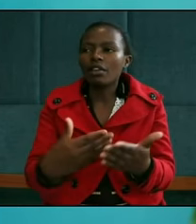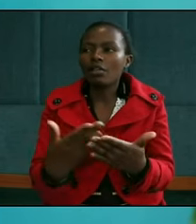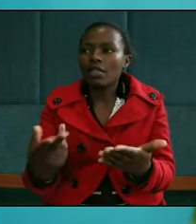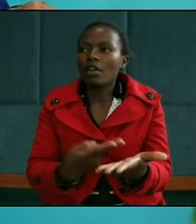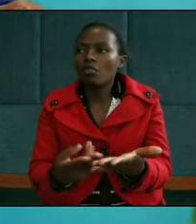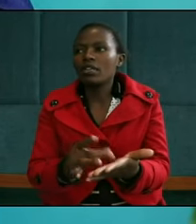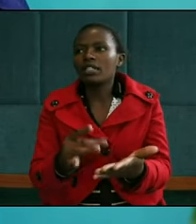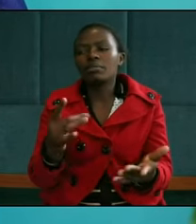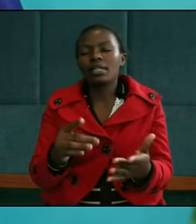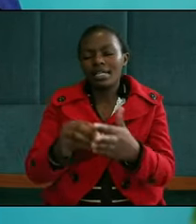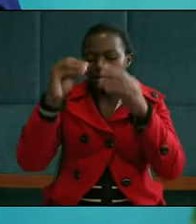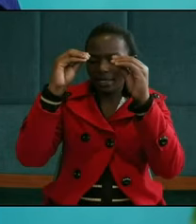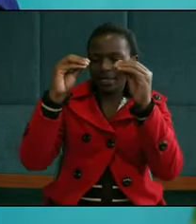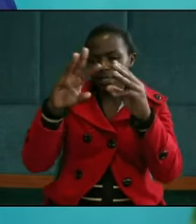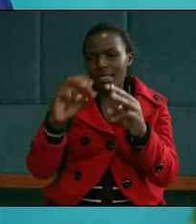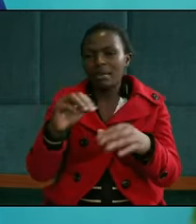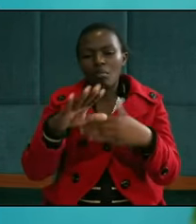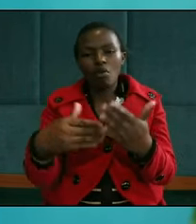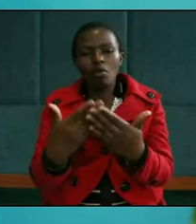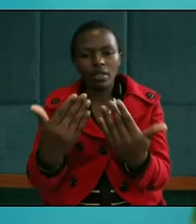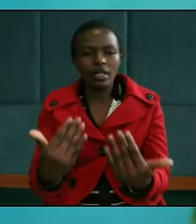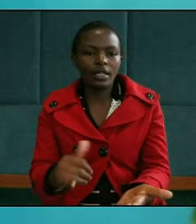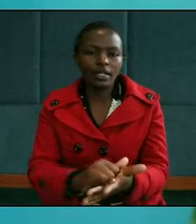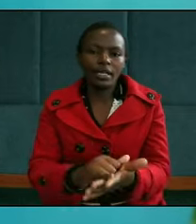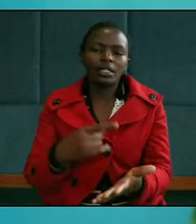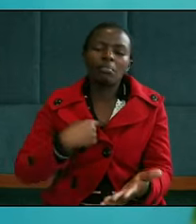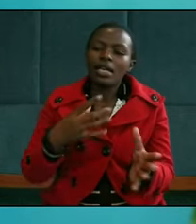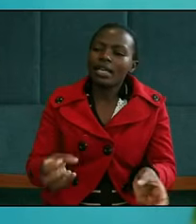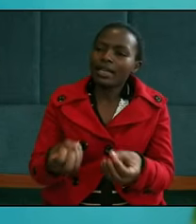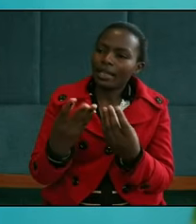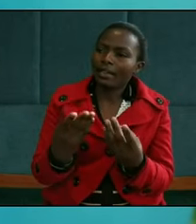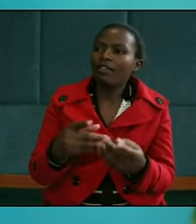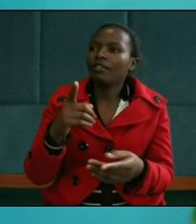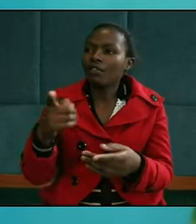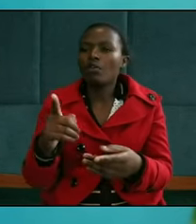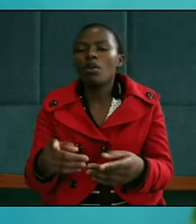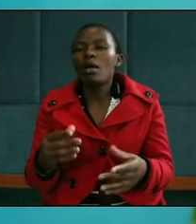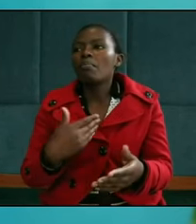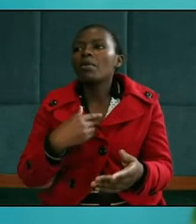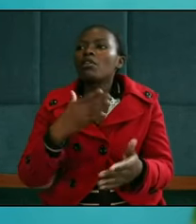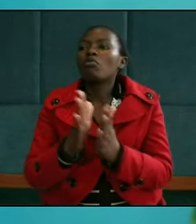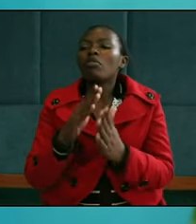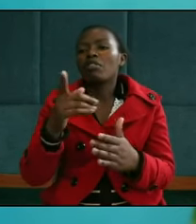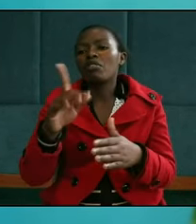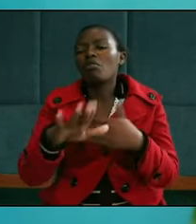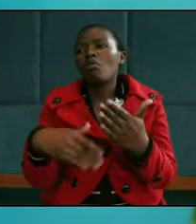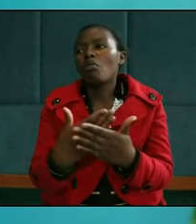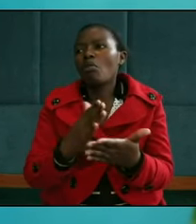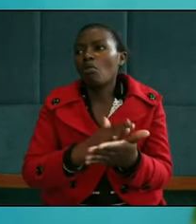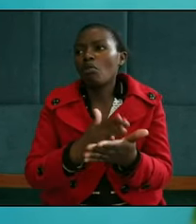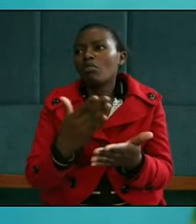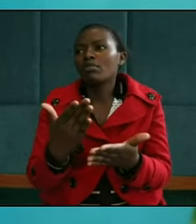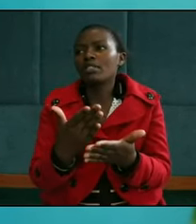all things that I have commanded you, and lo, I'm with you always, even to the end of the age. When